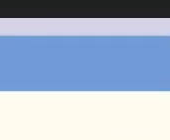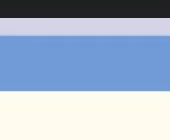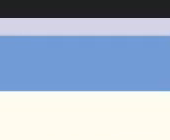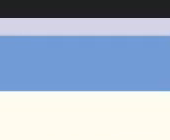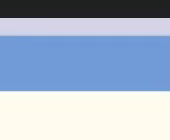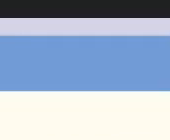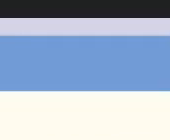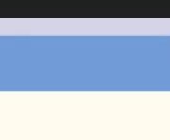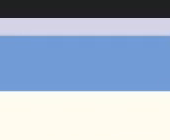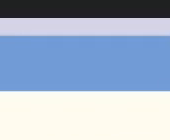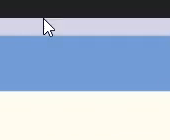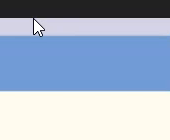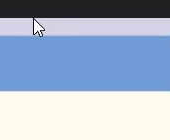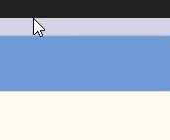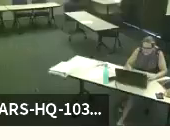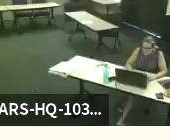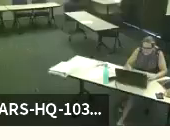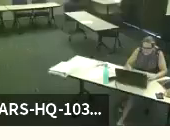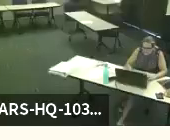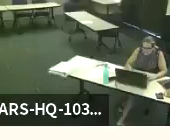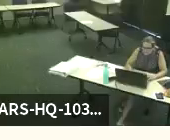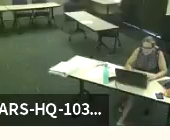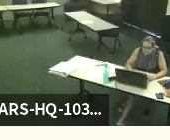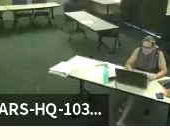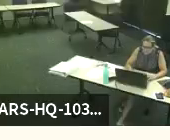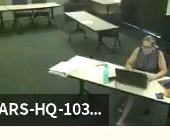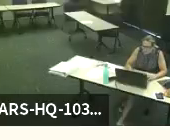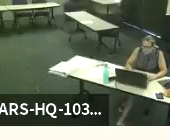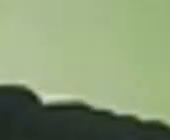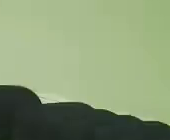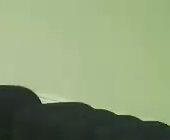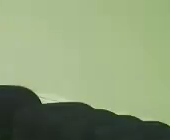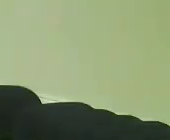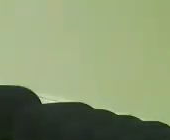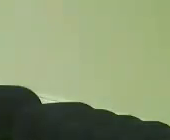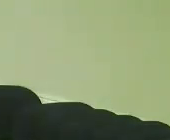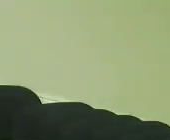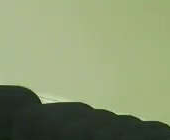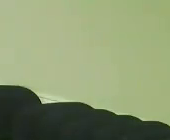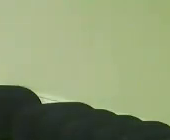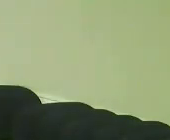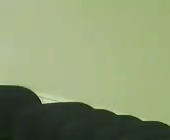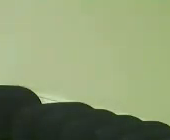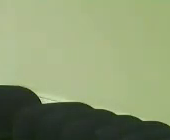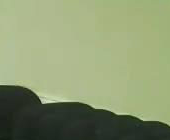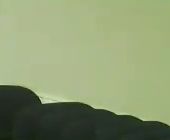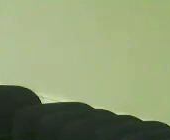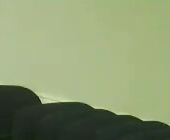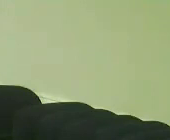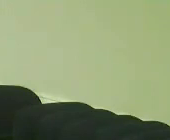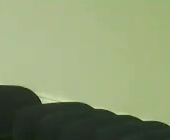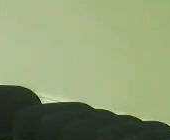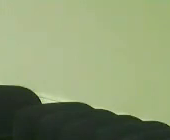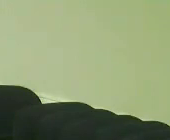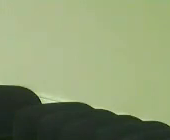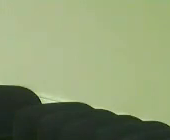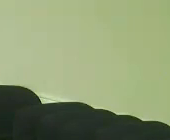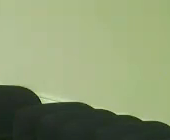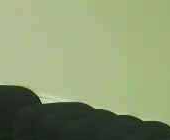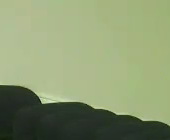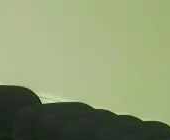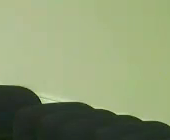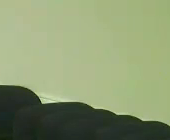All right, so how do we stop the YouTube stream? I just Betsy, share. I think